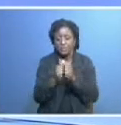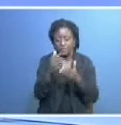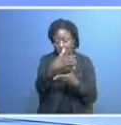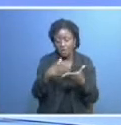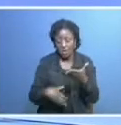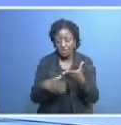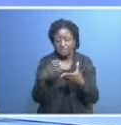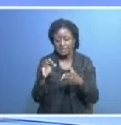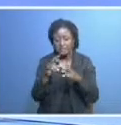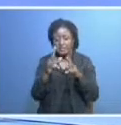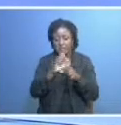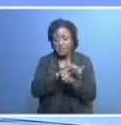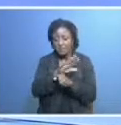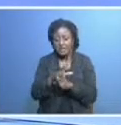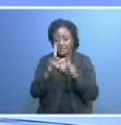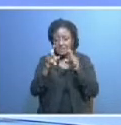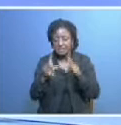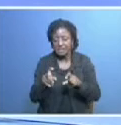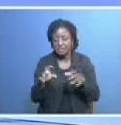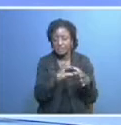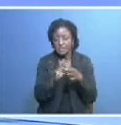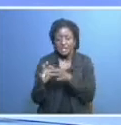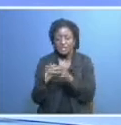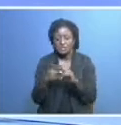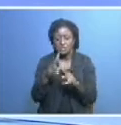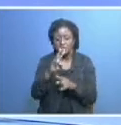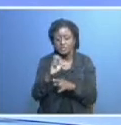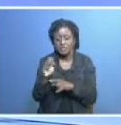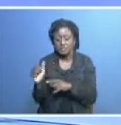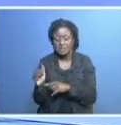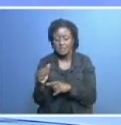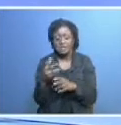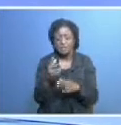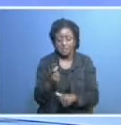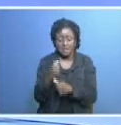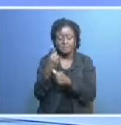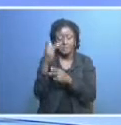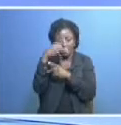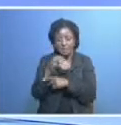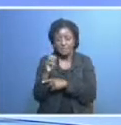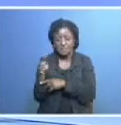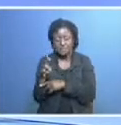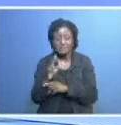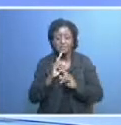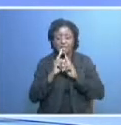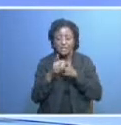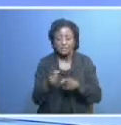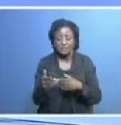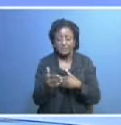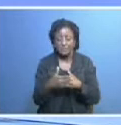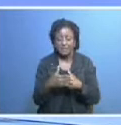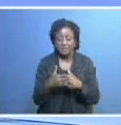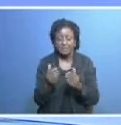to the visa. Well, the Deputy Prime Minister is tonight hitting back at criticism, as we hear in this report from our